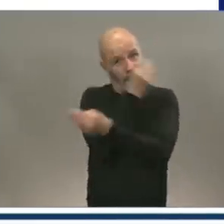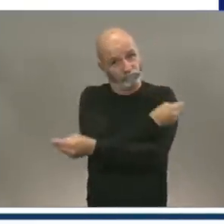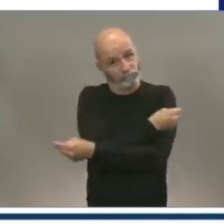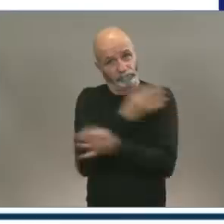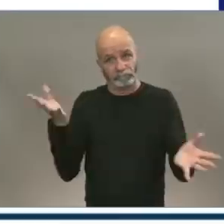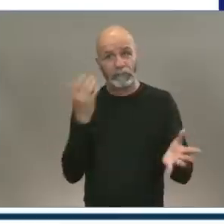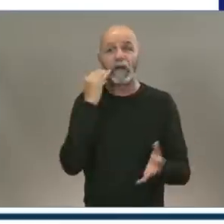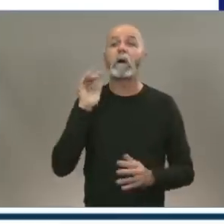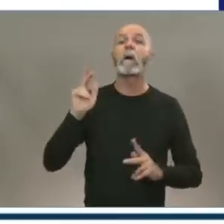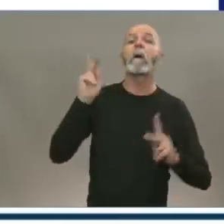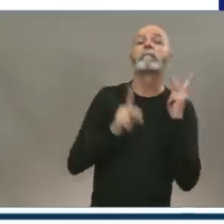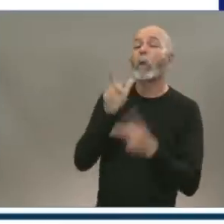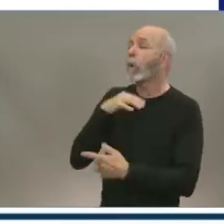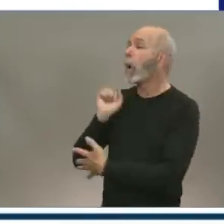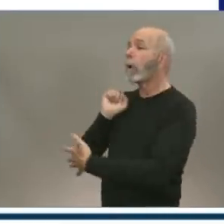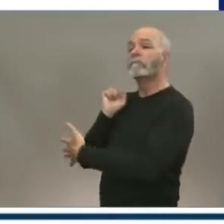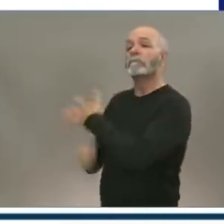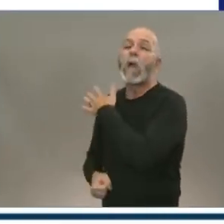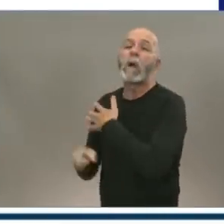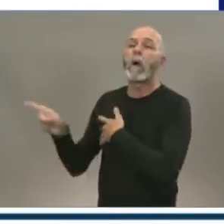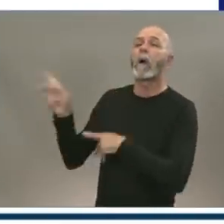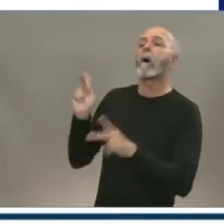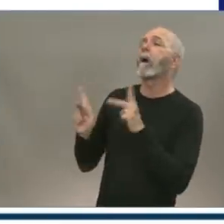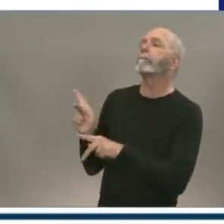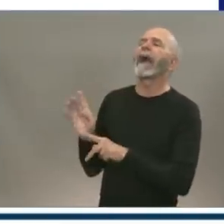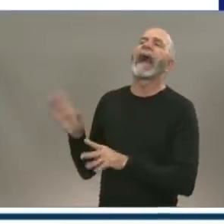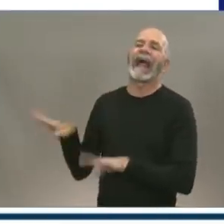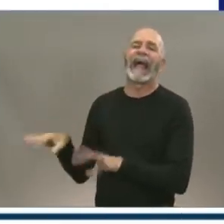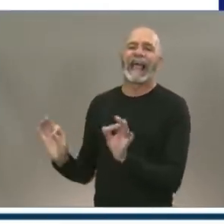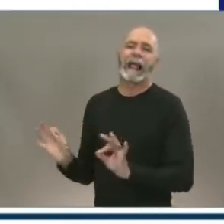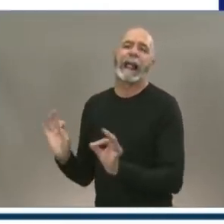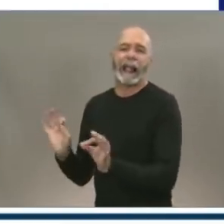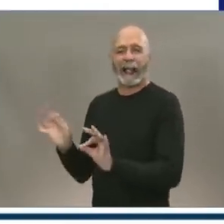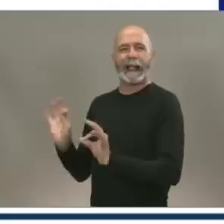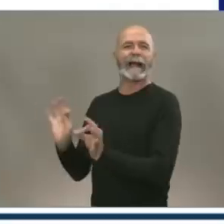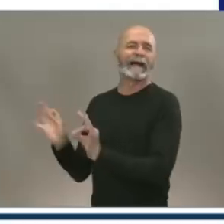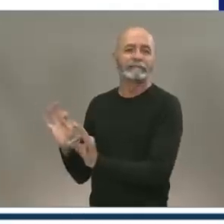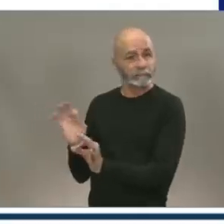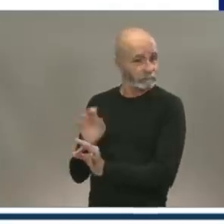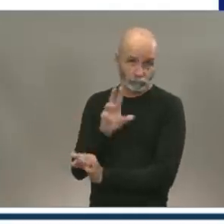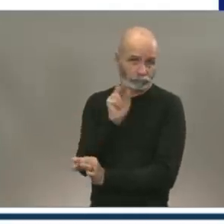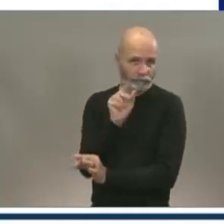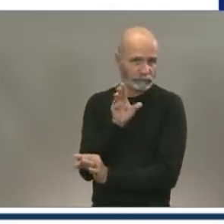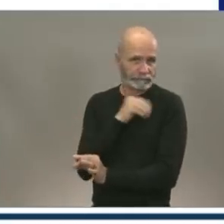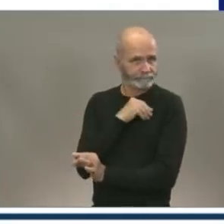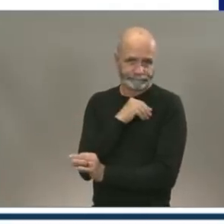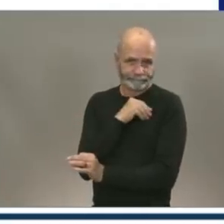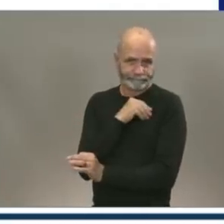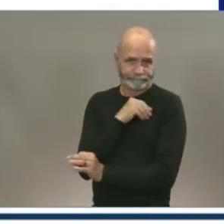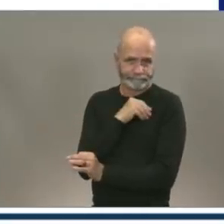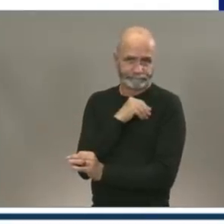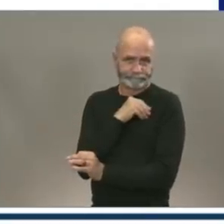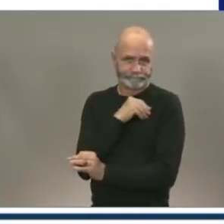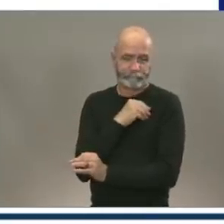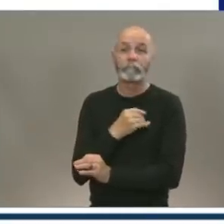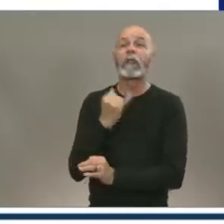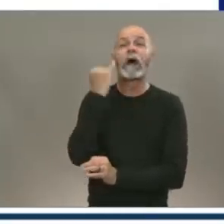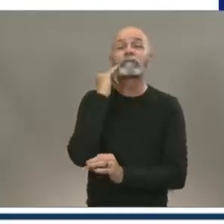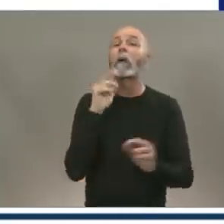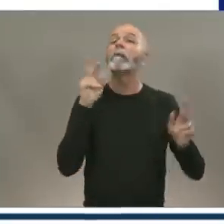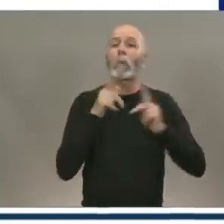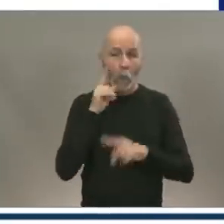acceptable. This entire situation only confirms the need for those who work closely supporting others to be